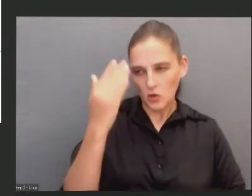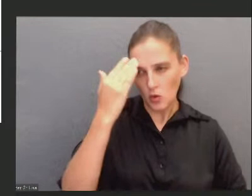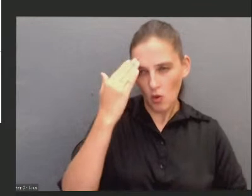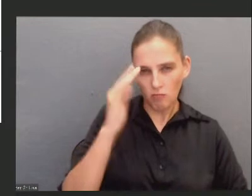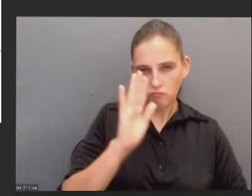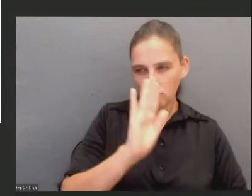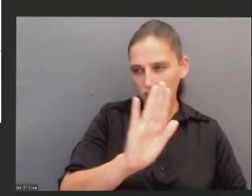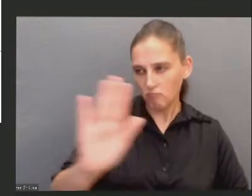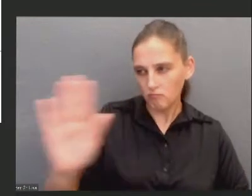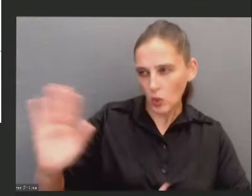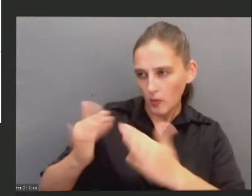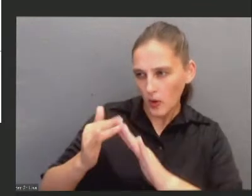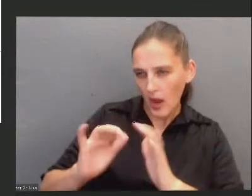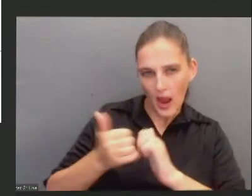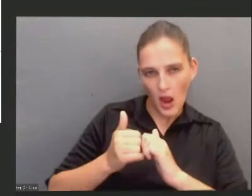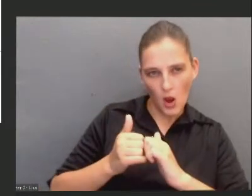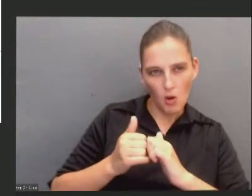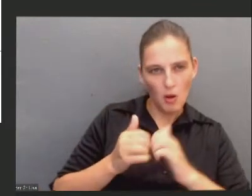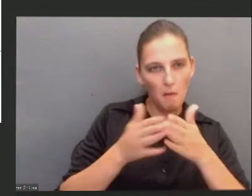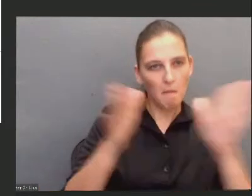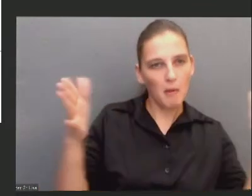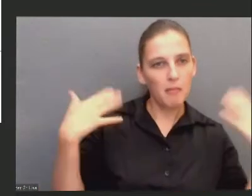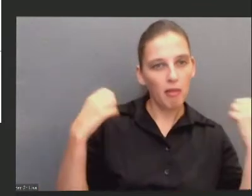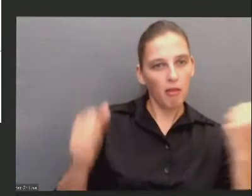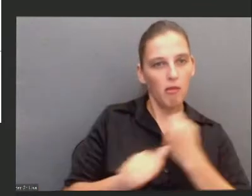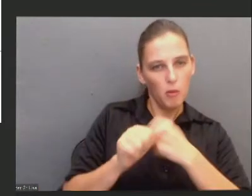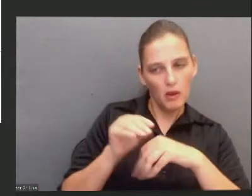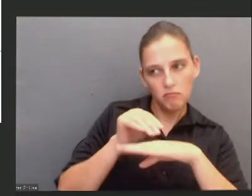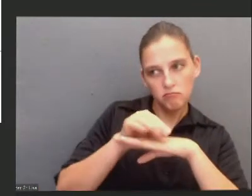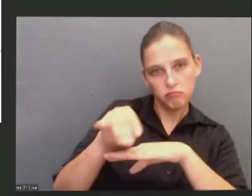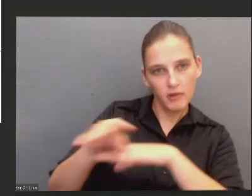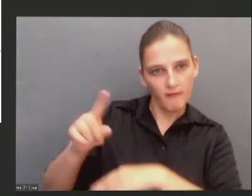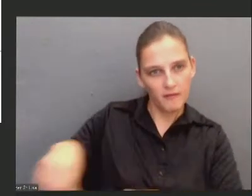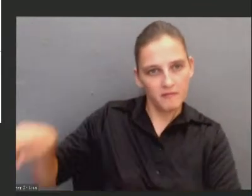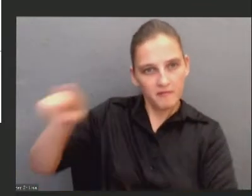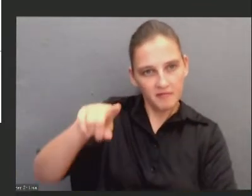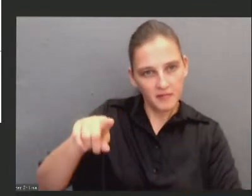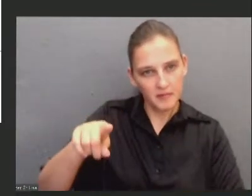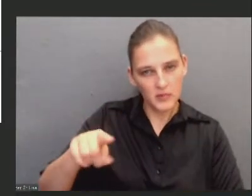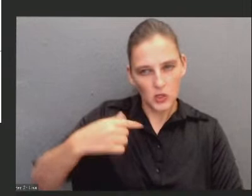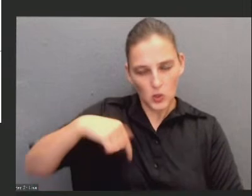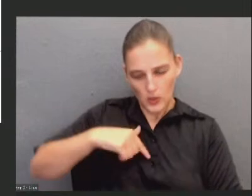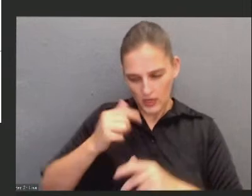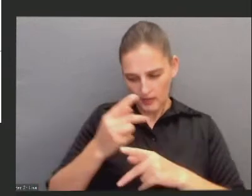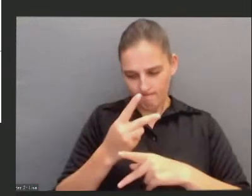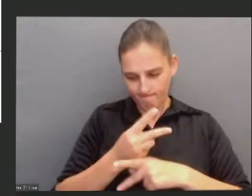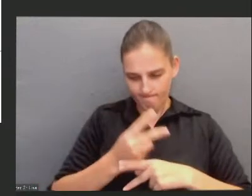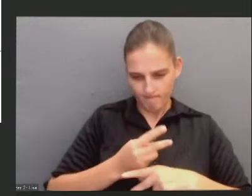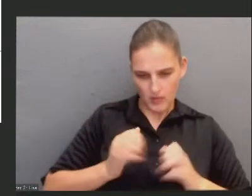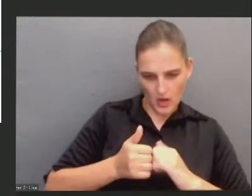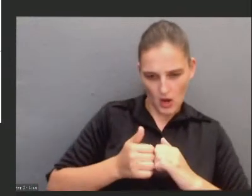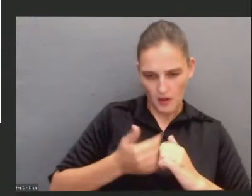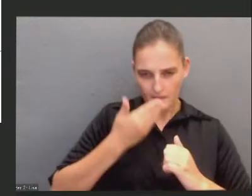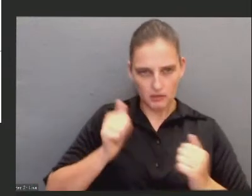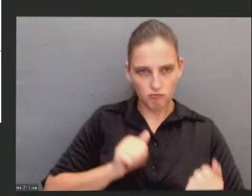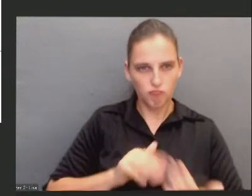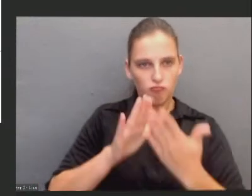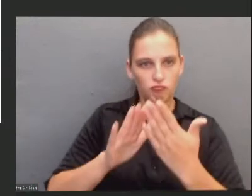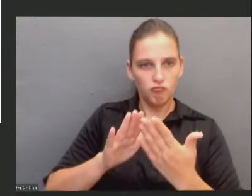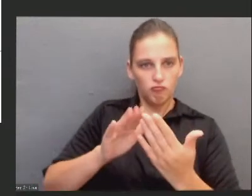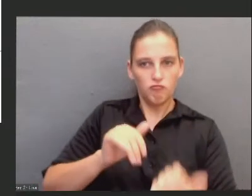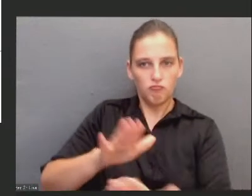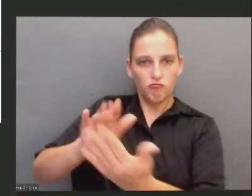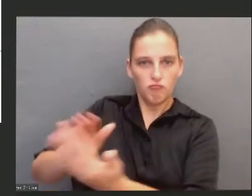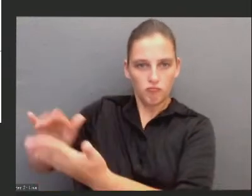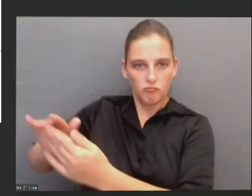and strategies, importantly, can be appropriately directed. Data systems between healthcare providers and public health systems,